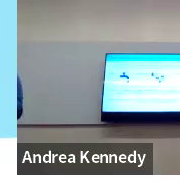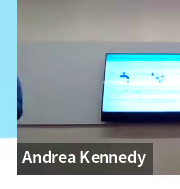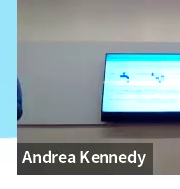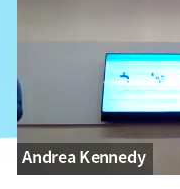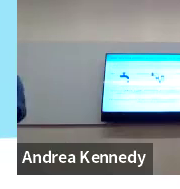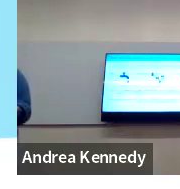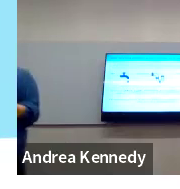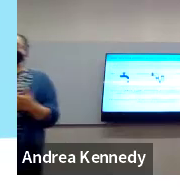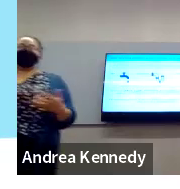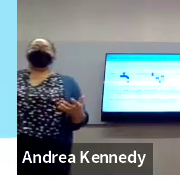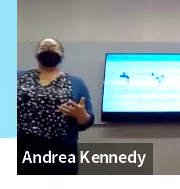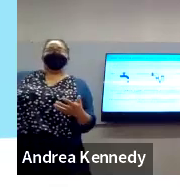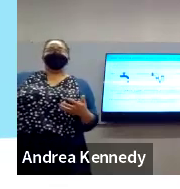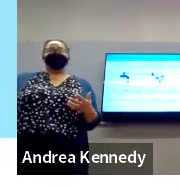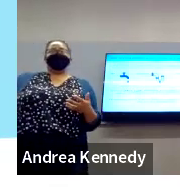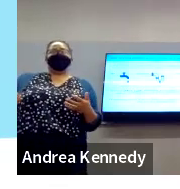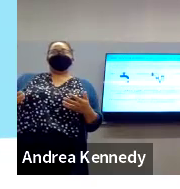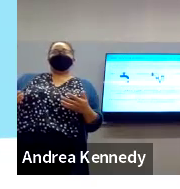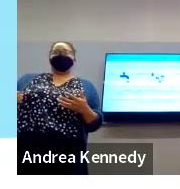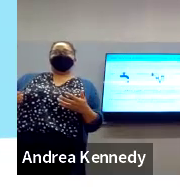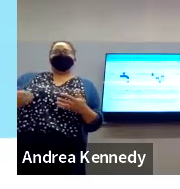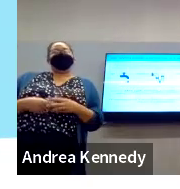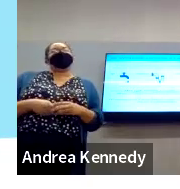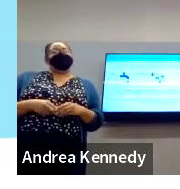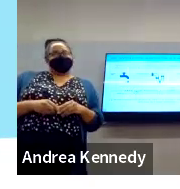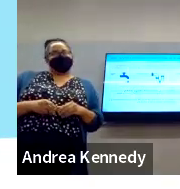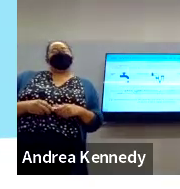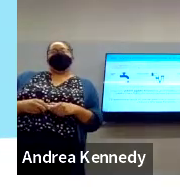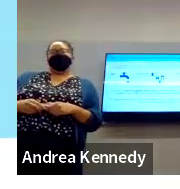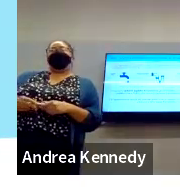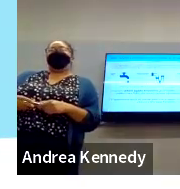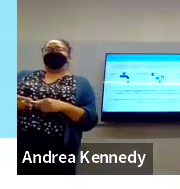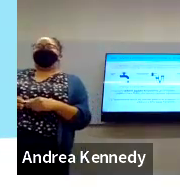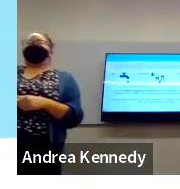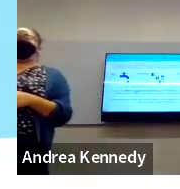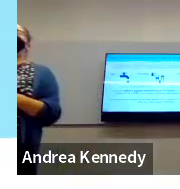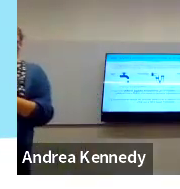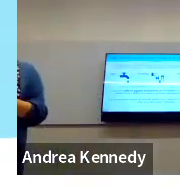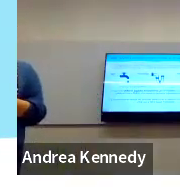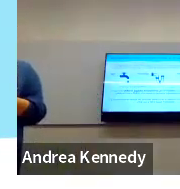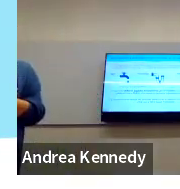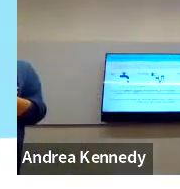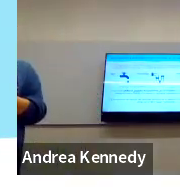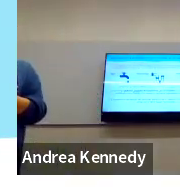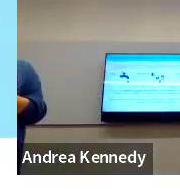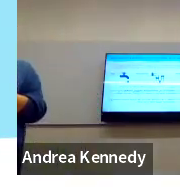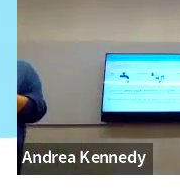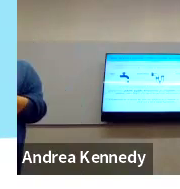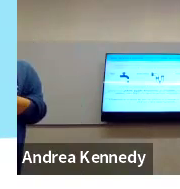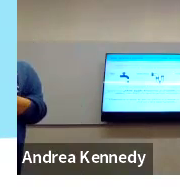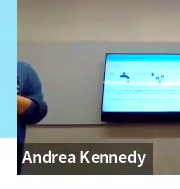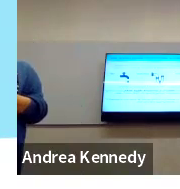a benefit for that person, right? Right, that's correct. Right. So I think what we want